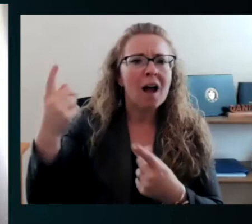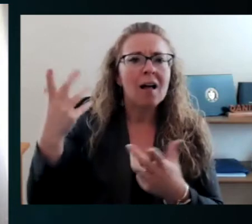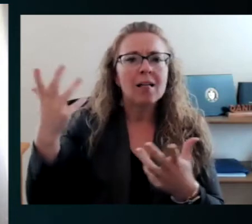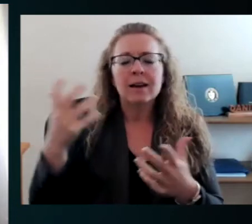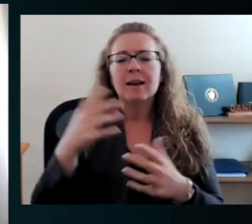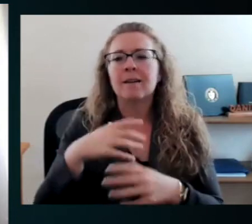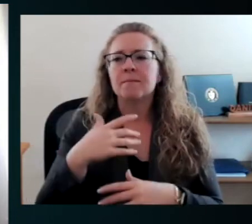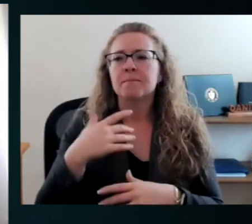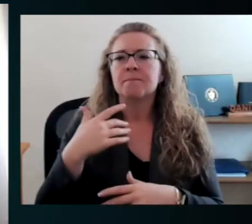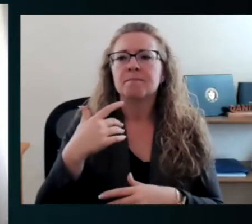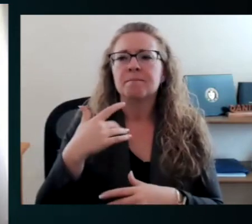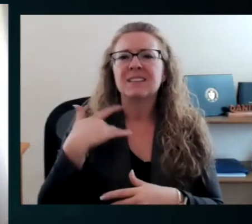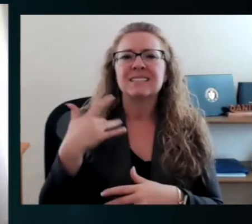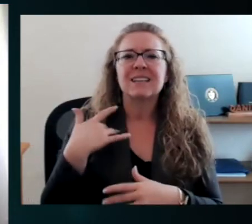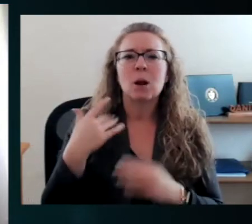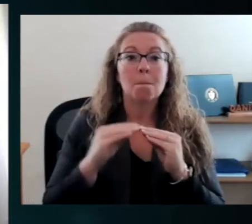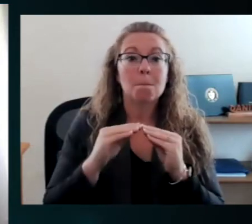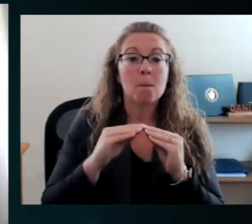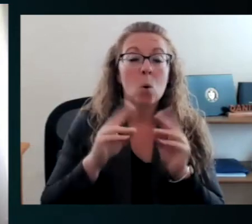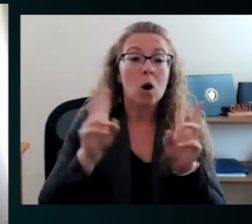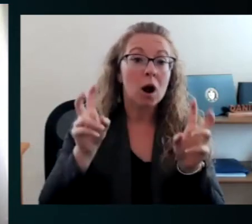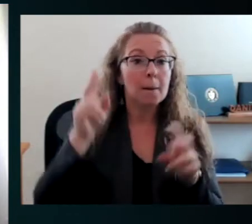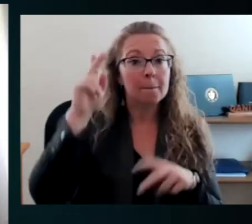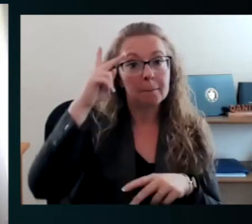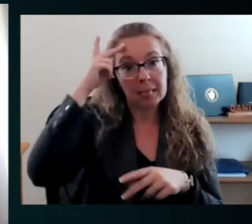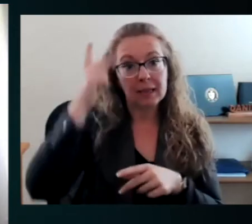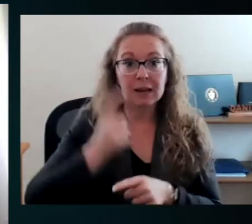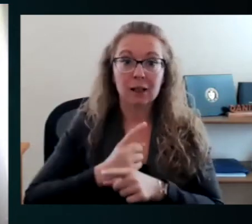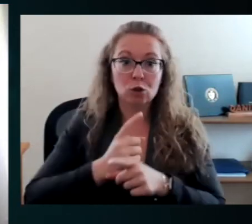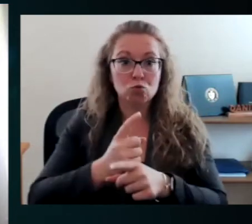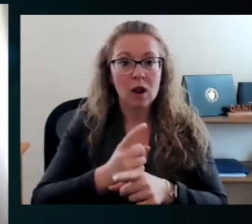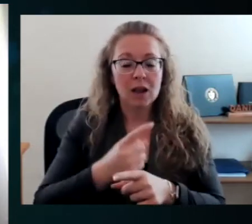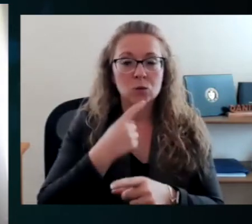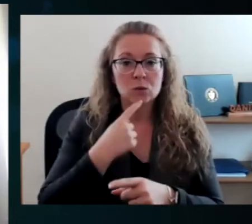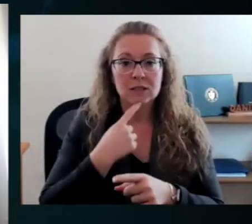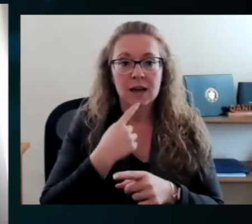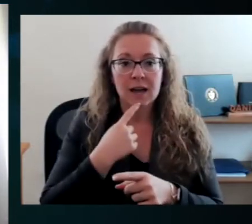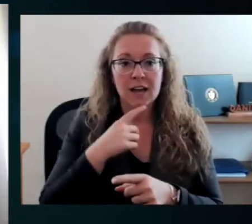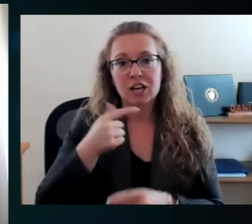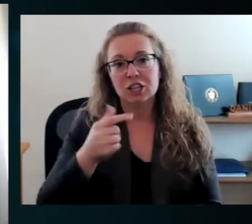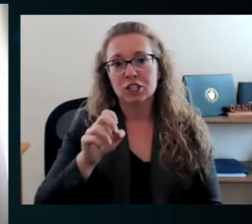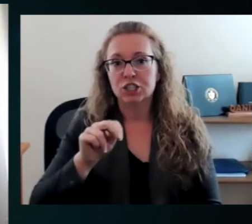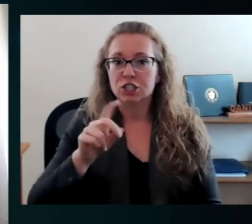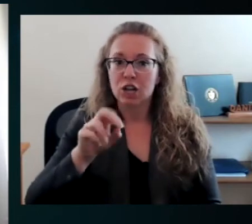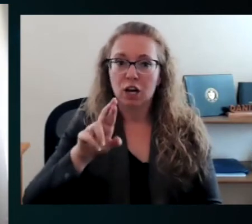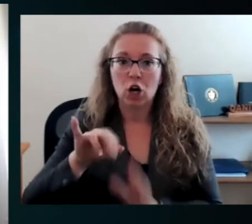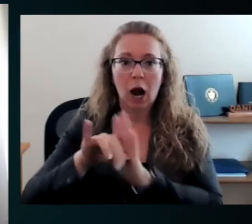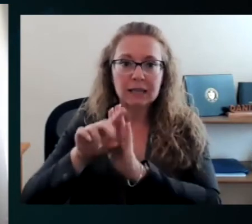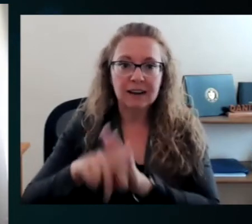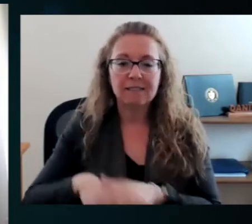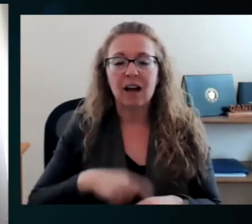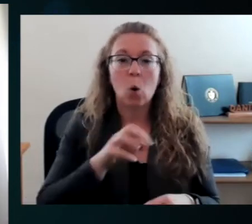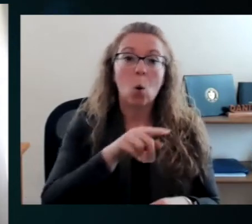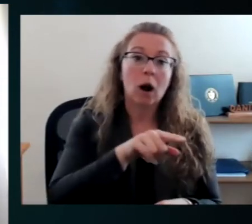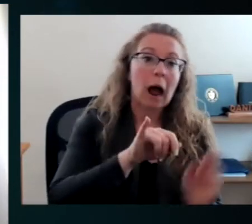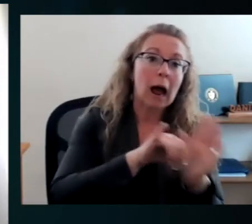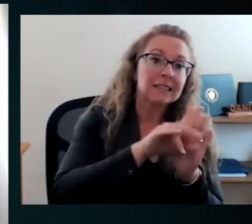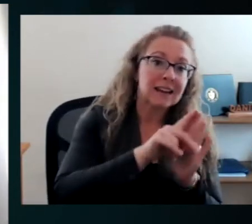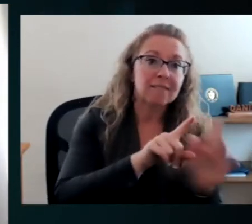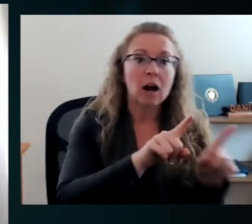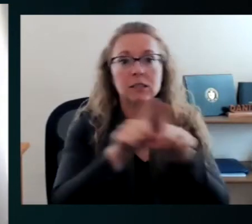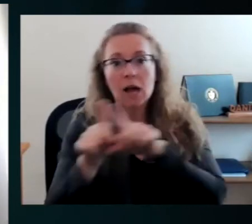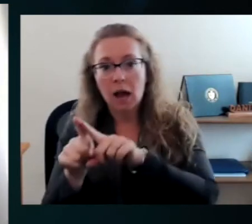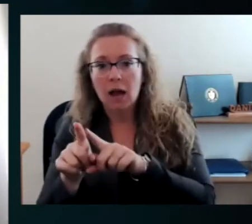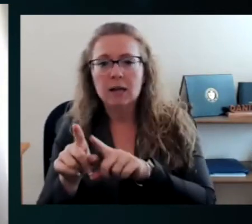was more politically correct to say, gender identity or identifies as, but really,